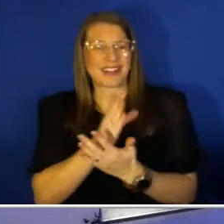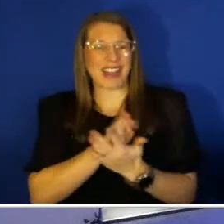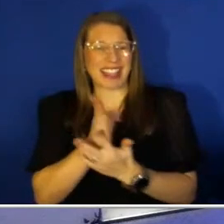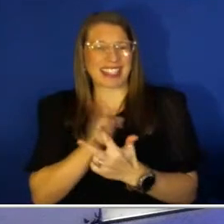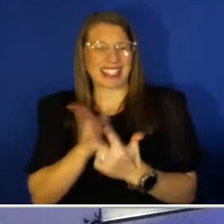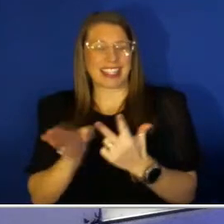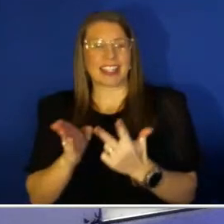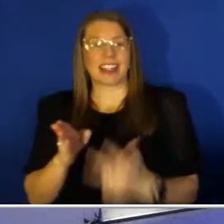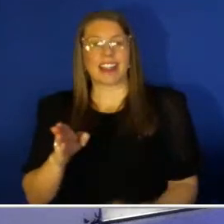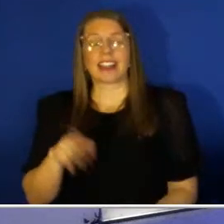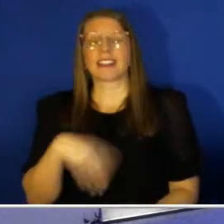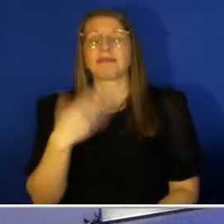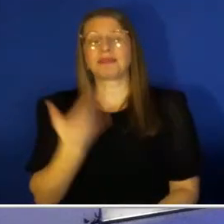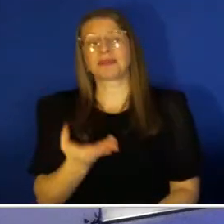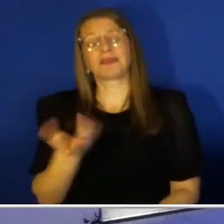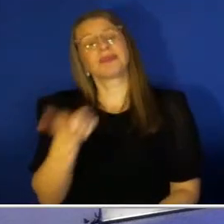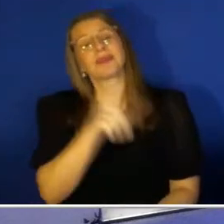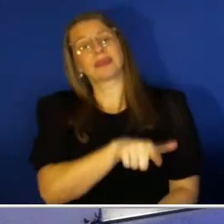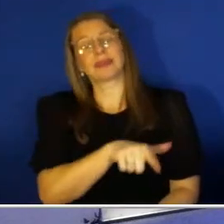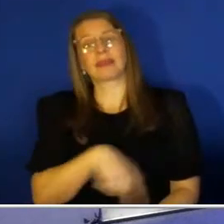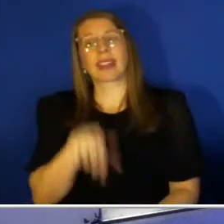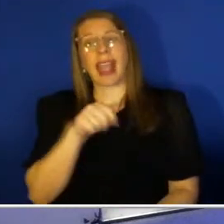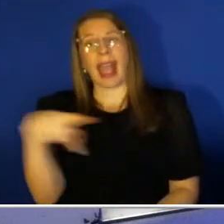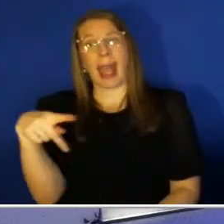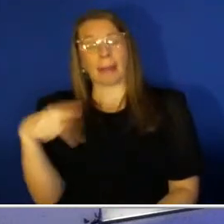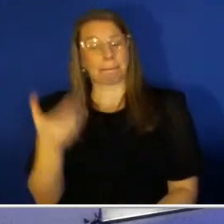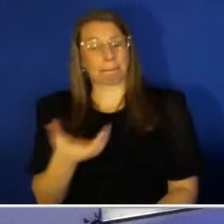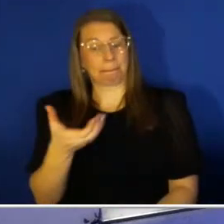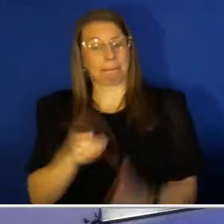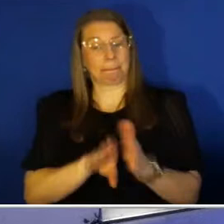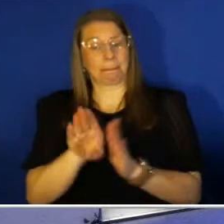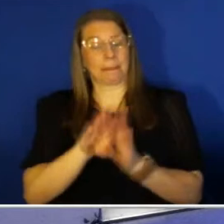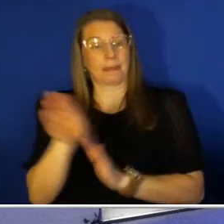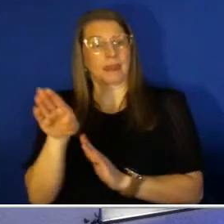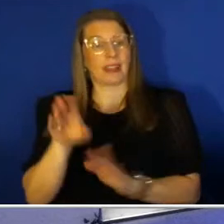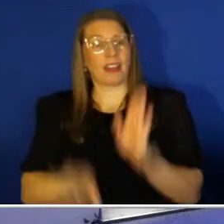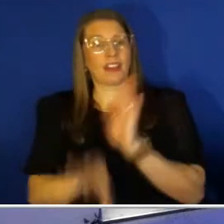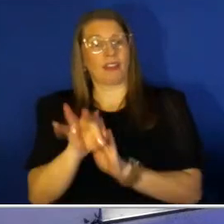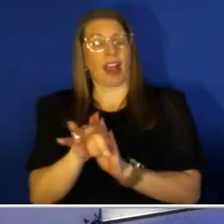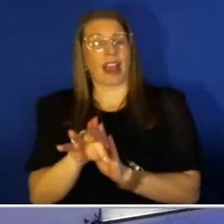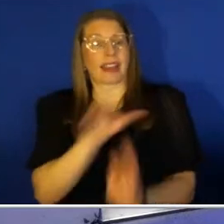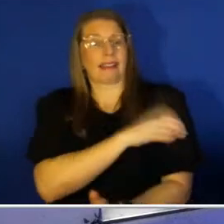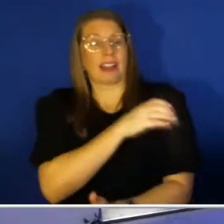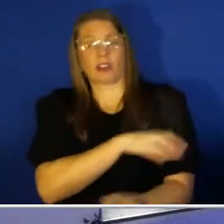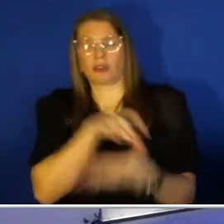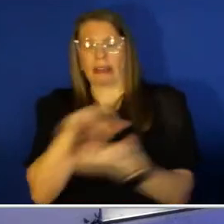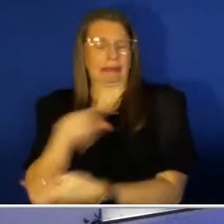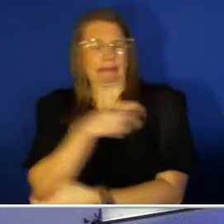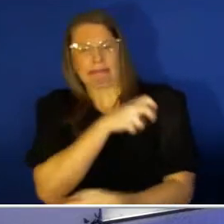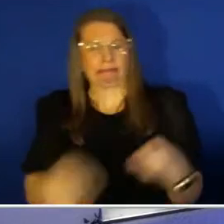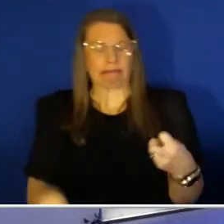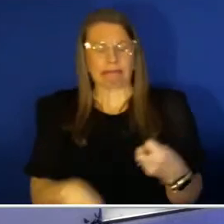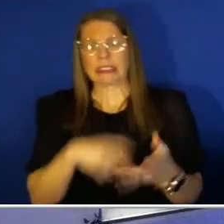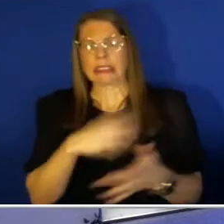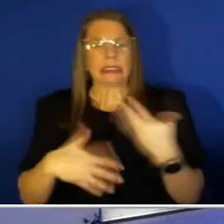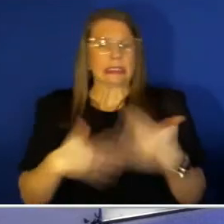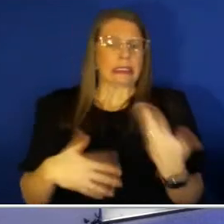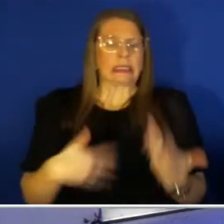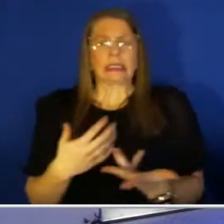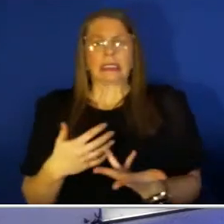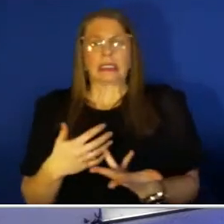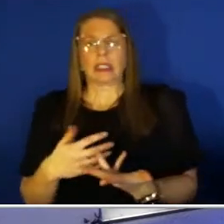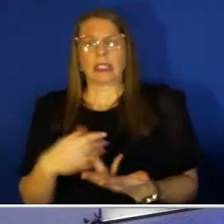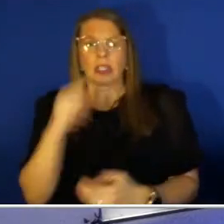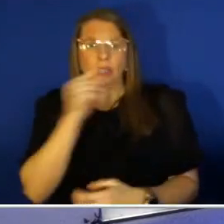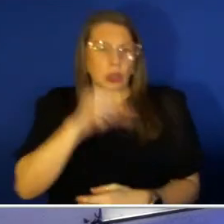team has created an app to help cancer patients find clinical trials, because that can be tough. Who would, you start diving into the Google searching,